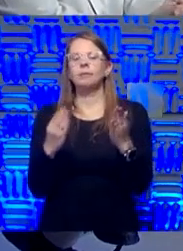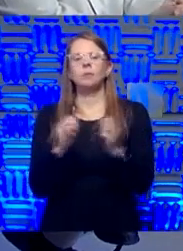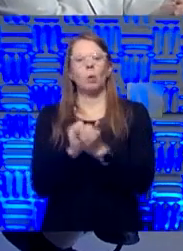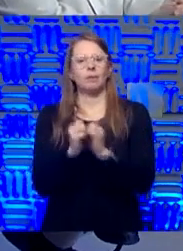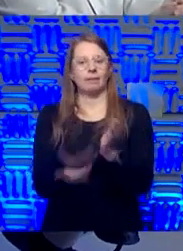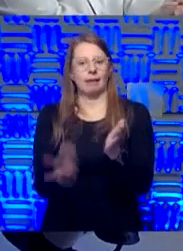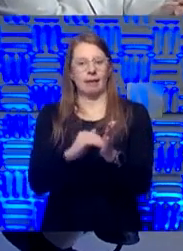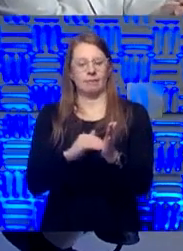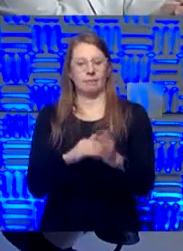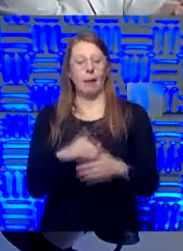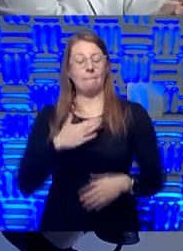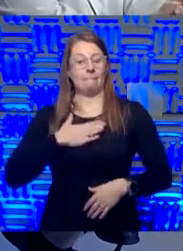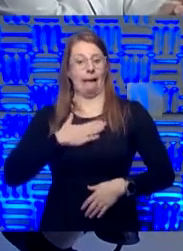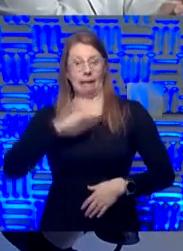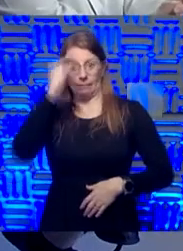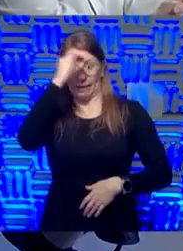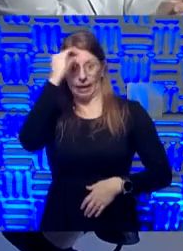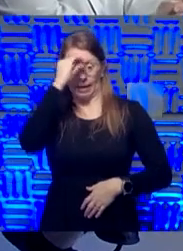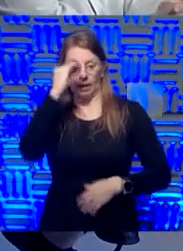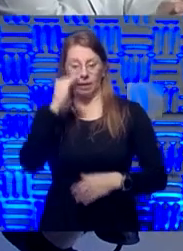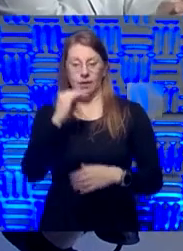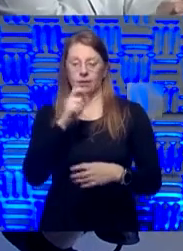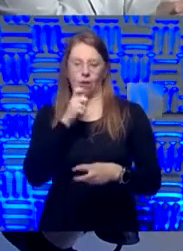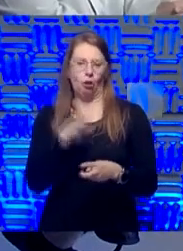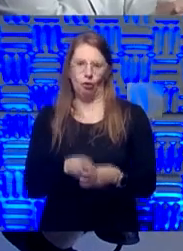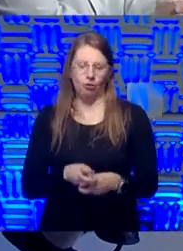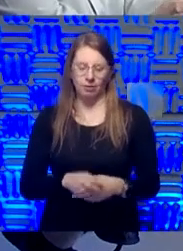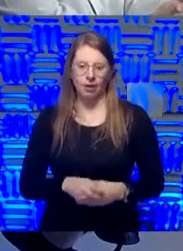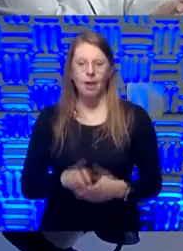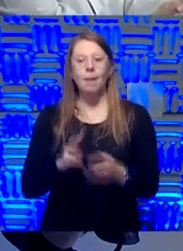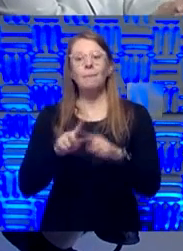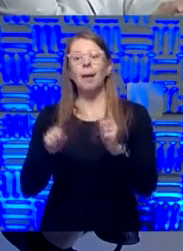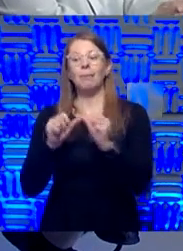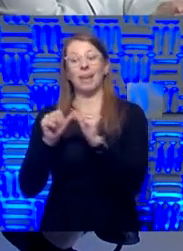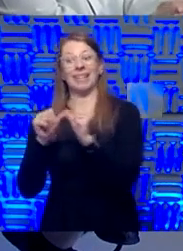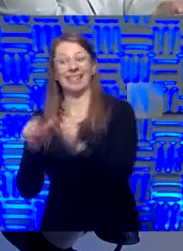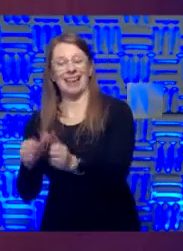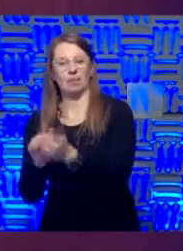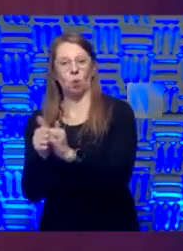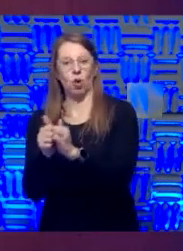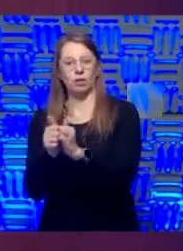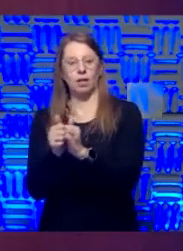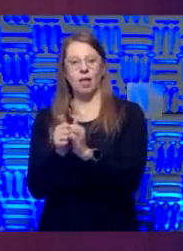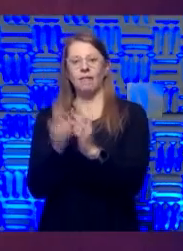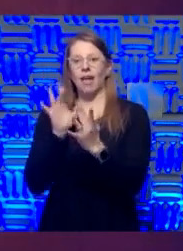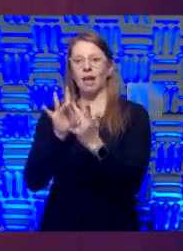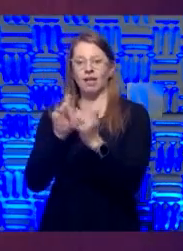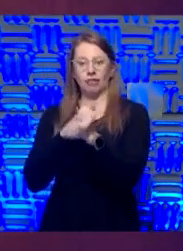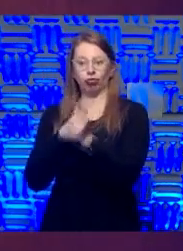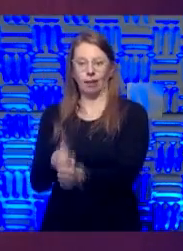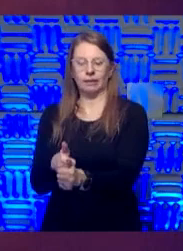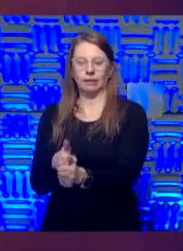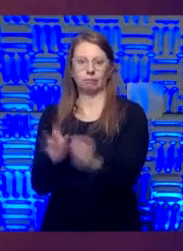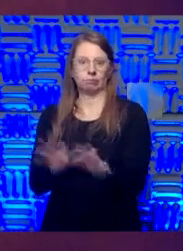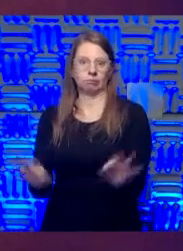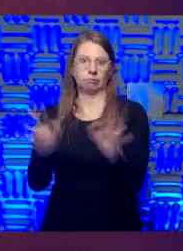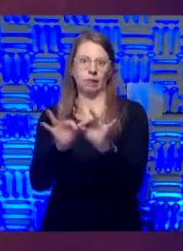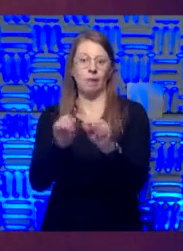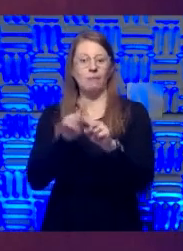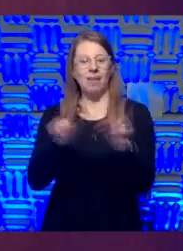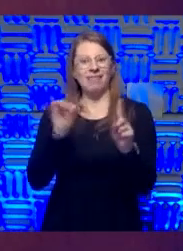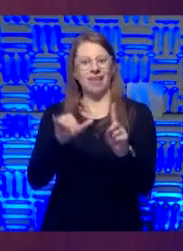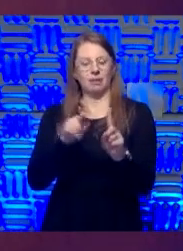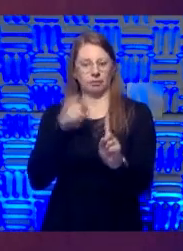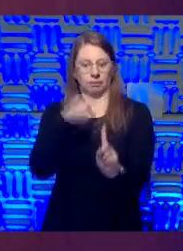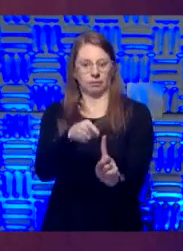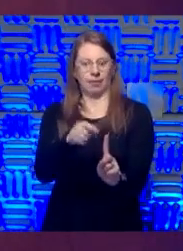my opinion, is not too hard. It's maintaining sports, and that contact tracing obviously very important. But that's the message I want to deliver